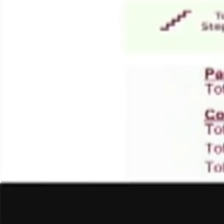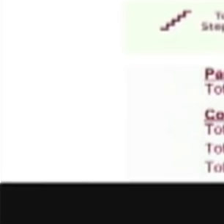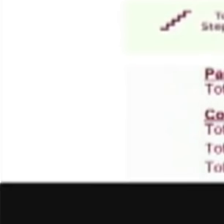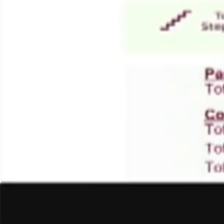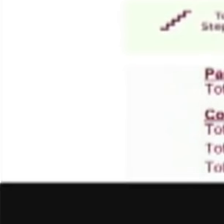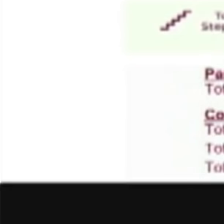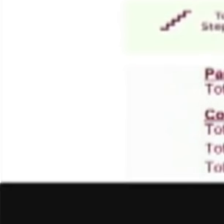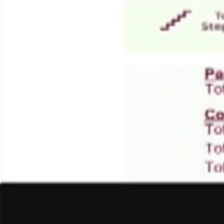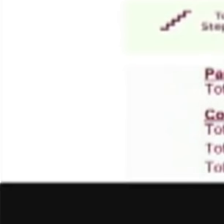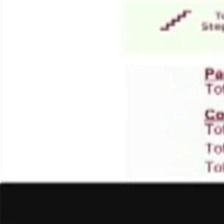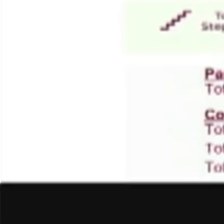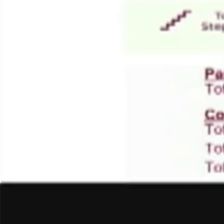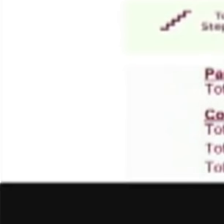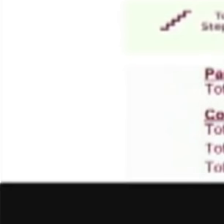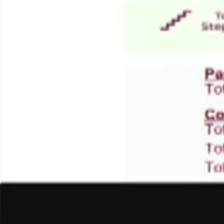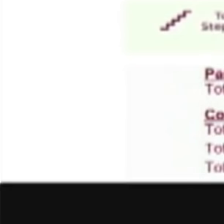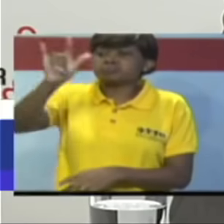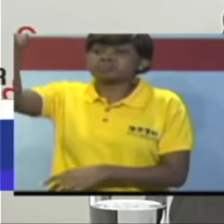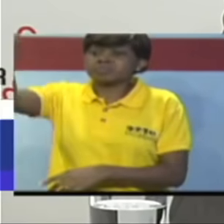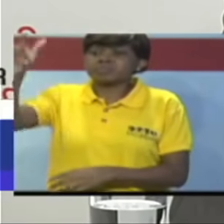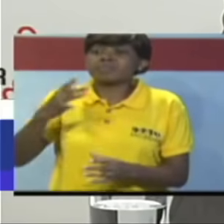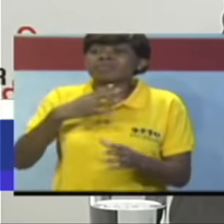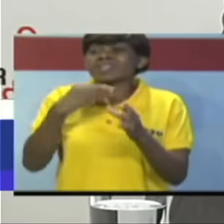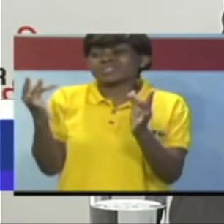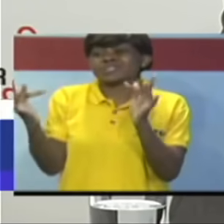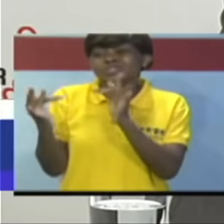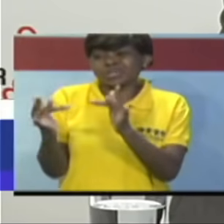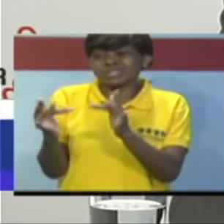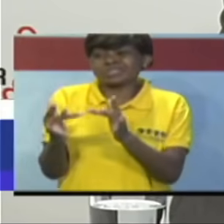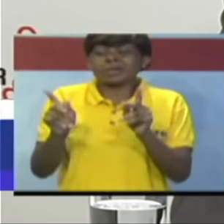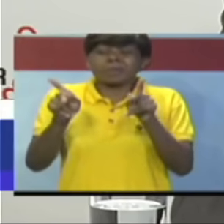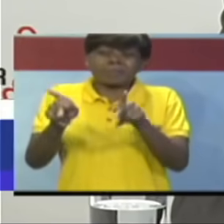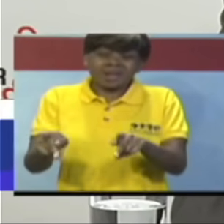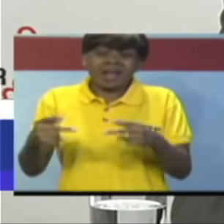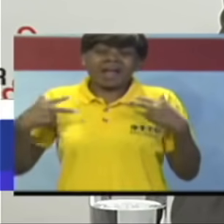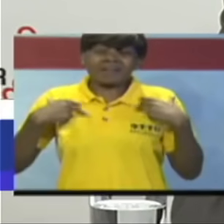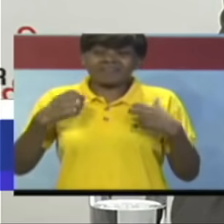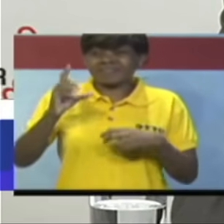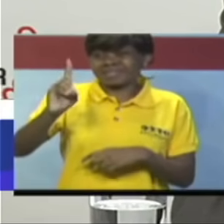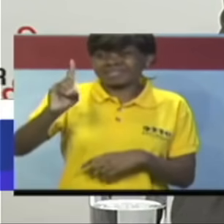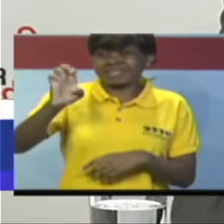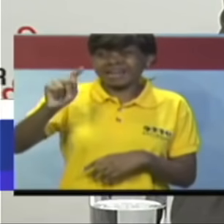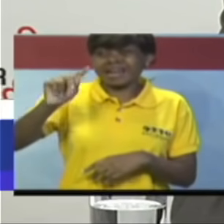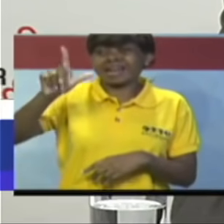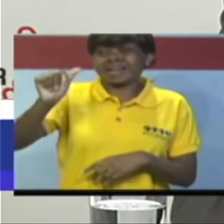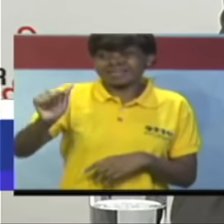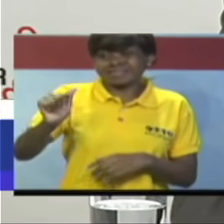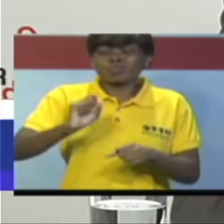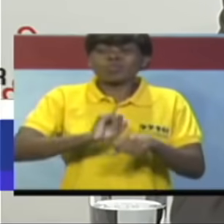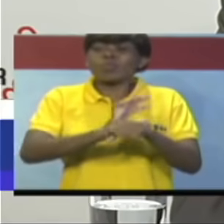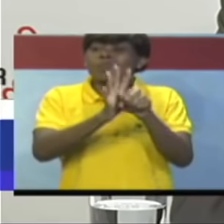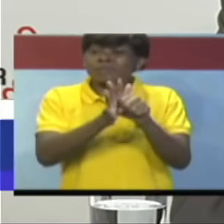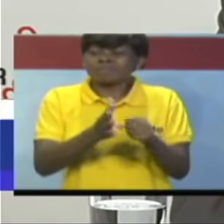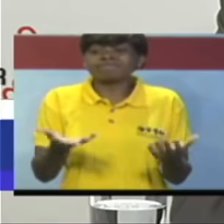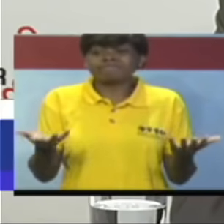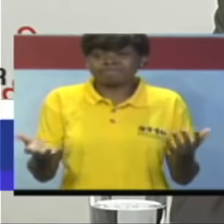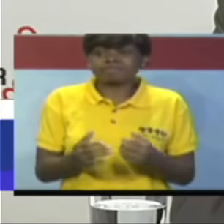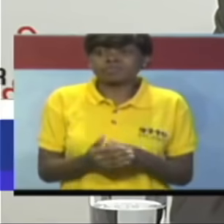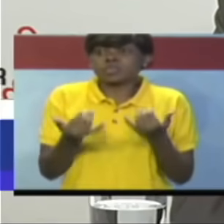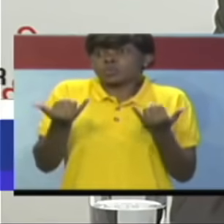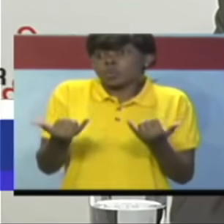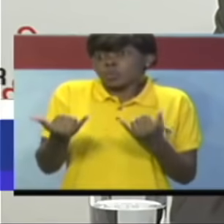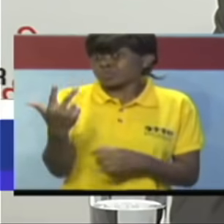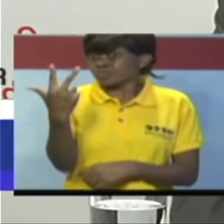cases. 6 had contact with symptomatic persons prior to being diagnosed. And of those 7 cases, there were 3 that were